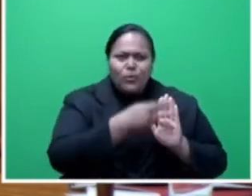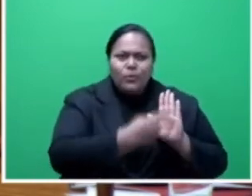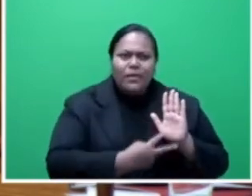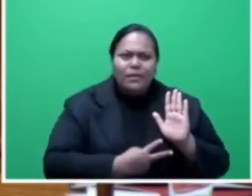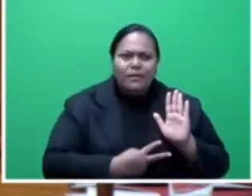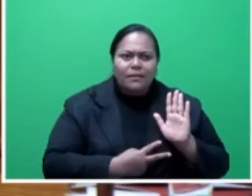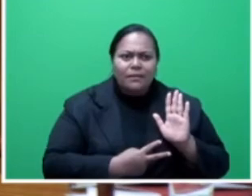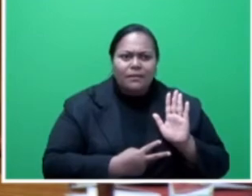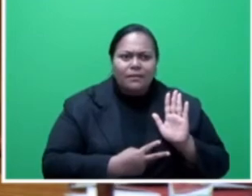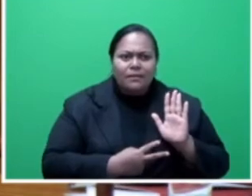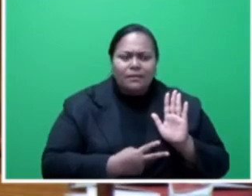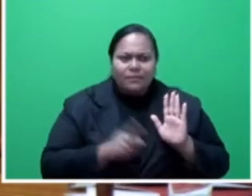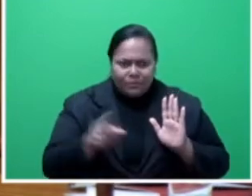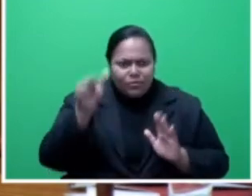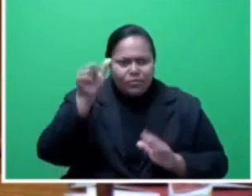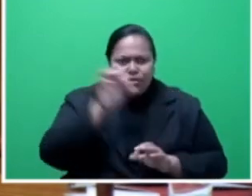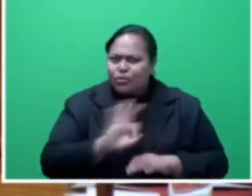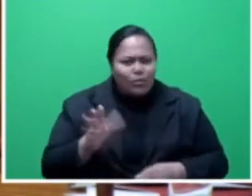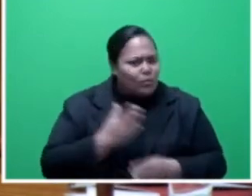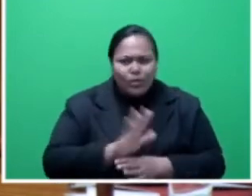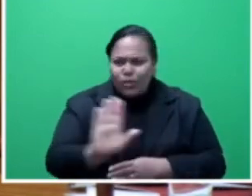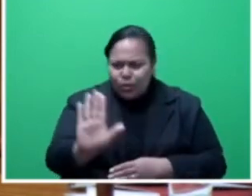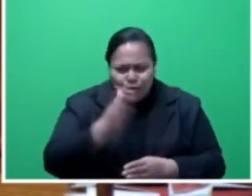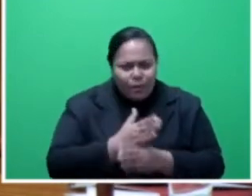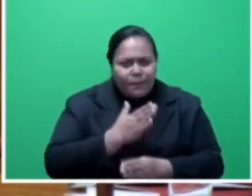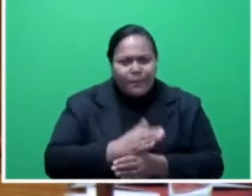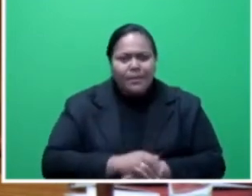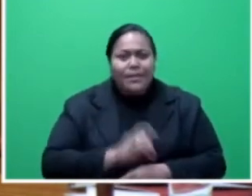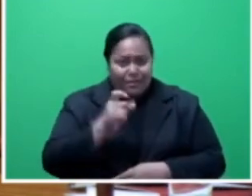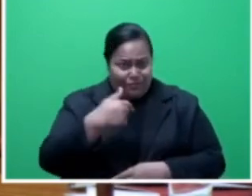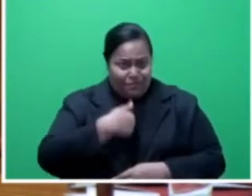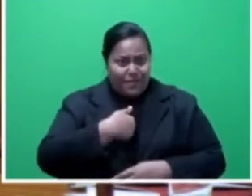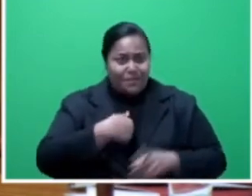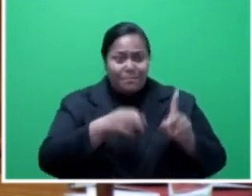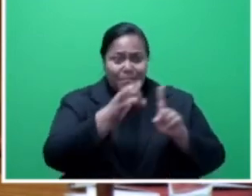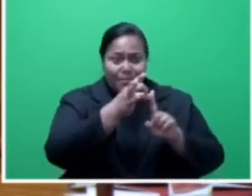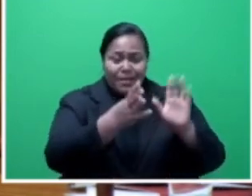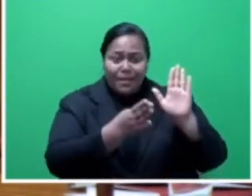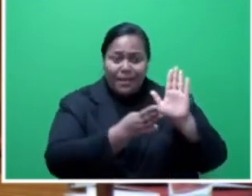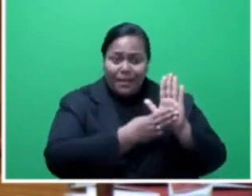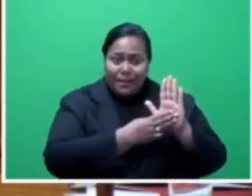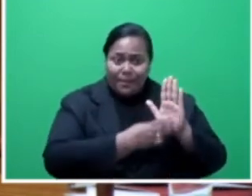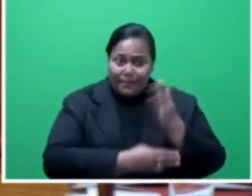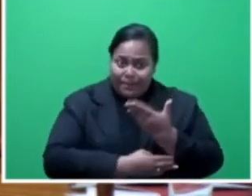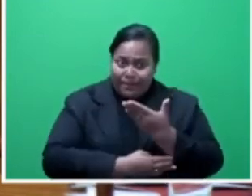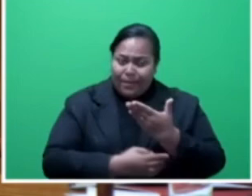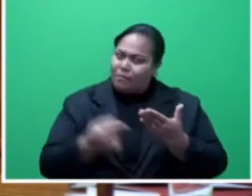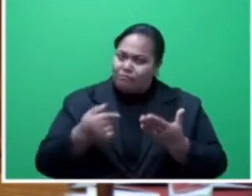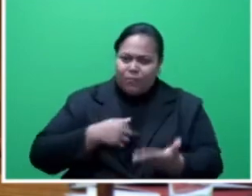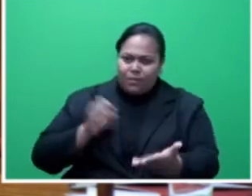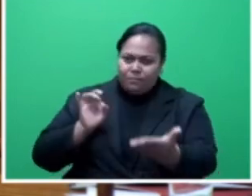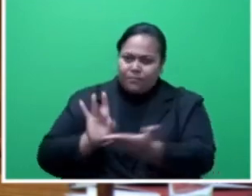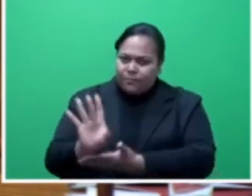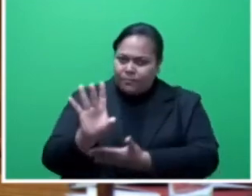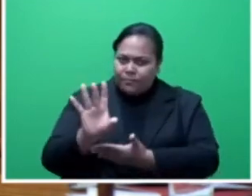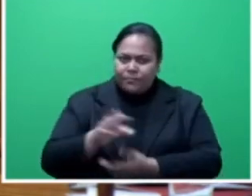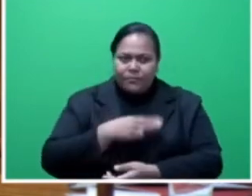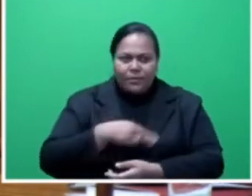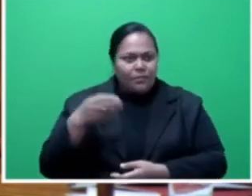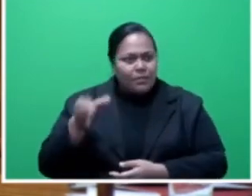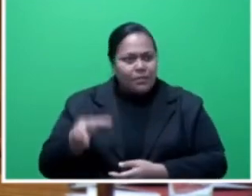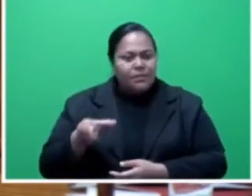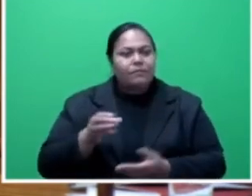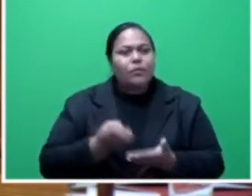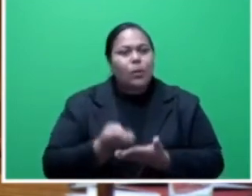job. And if I was a Prime Minister, Mr. Speaker said, I would have sacked the Minister of